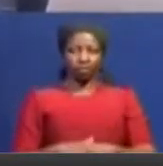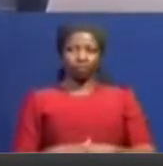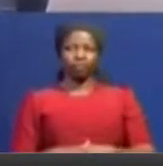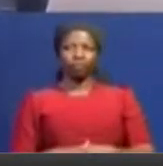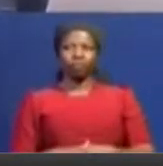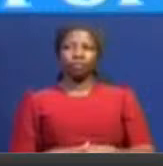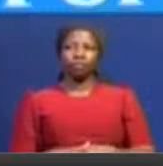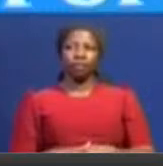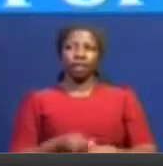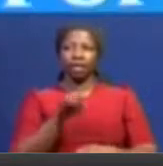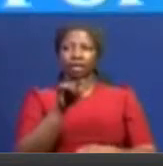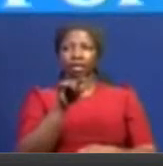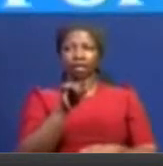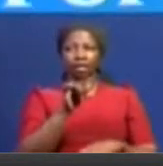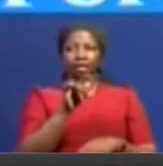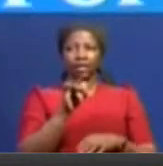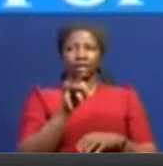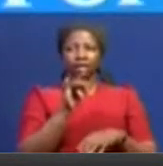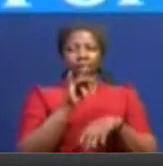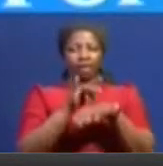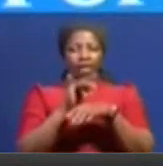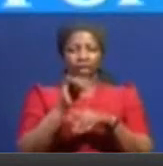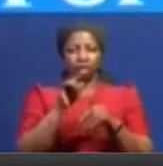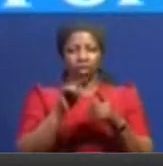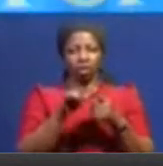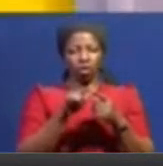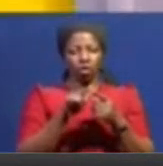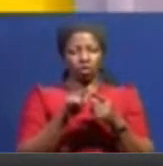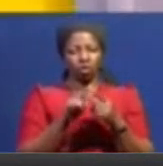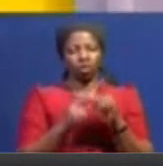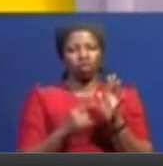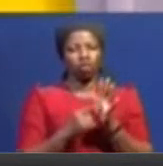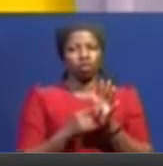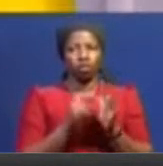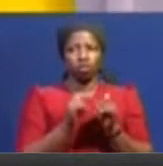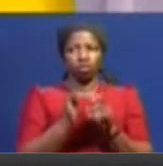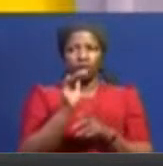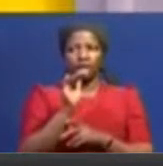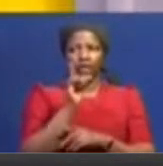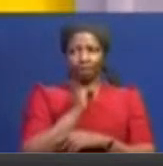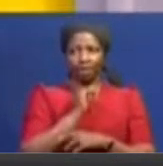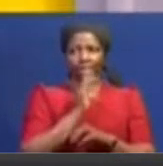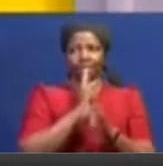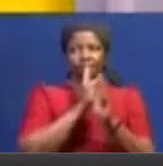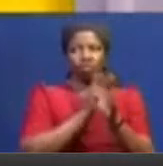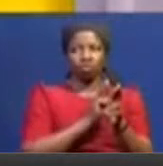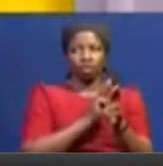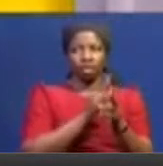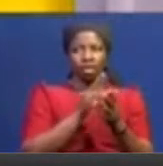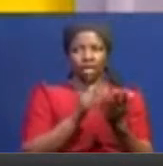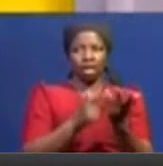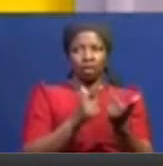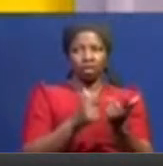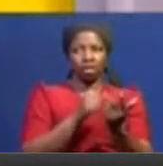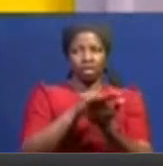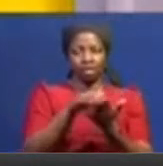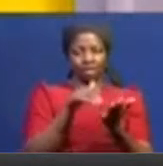this touches on the point that FCPA and we asked you. The result at the tallying center is